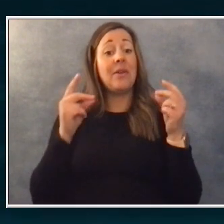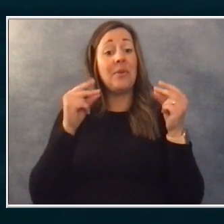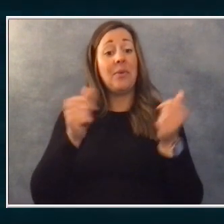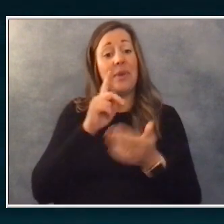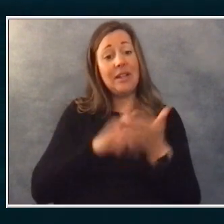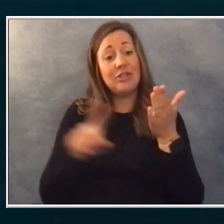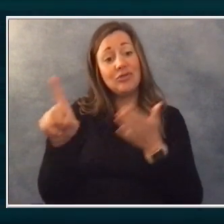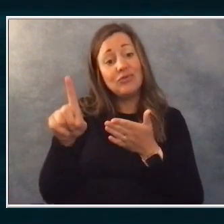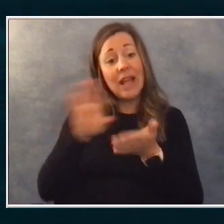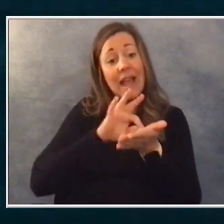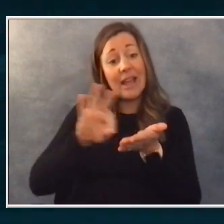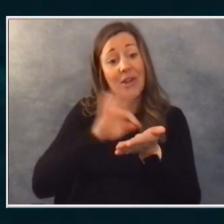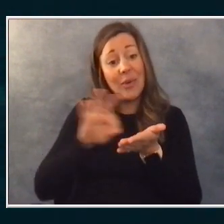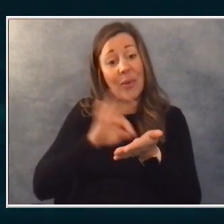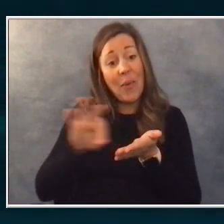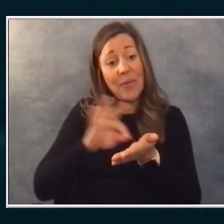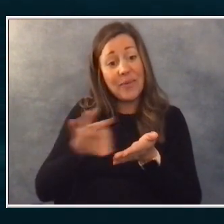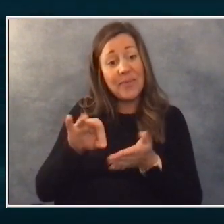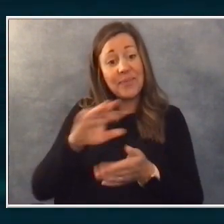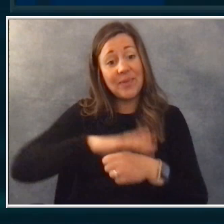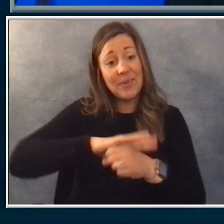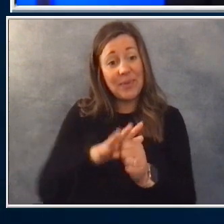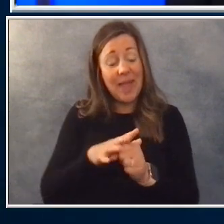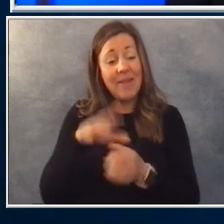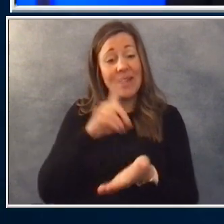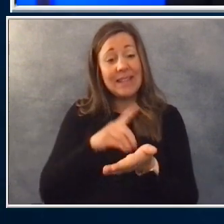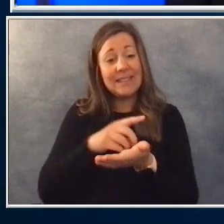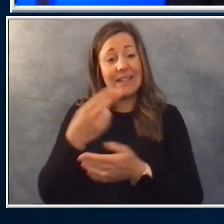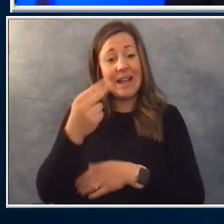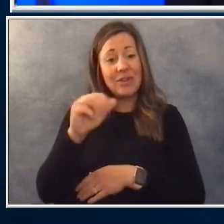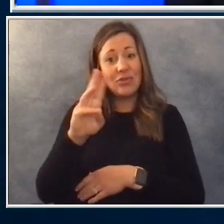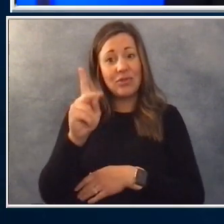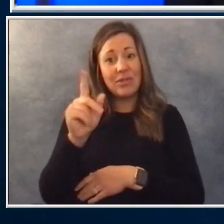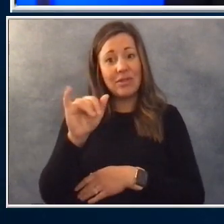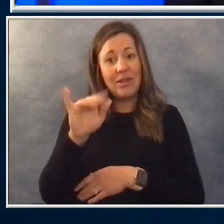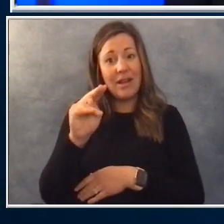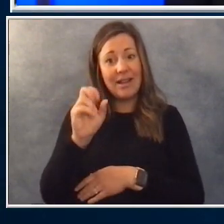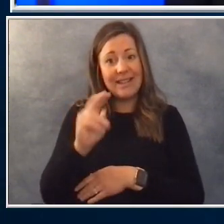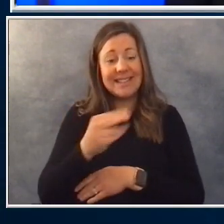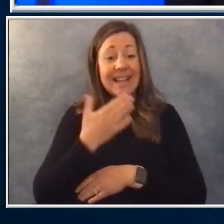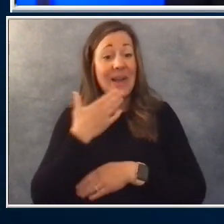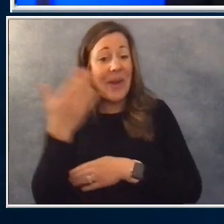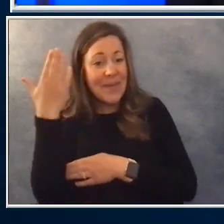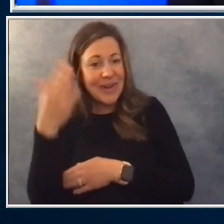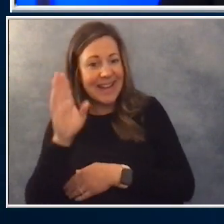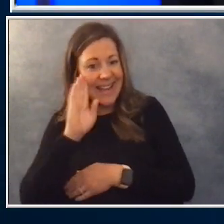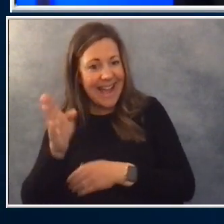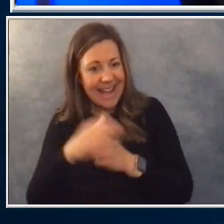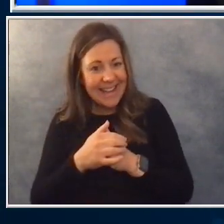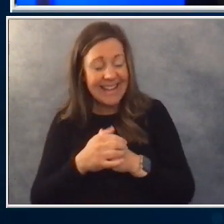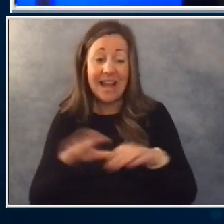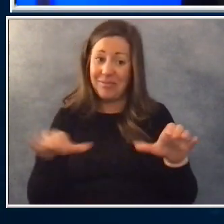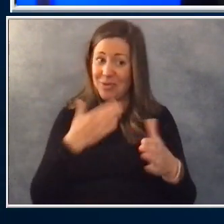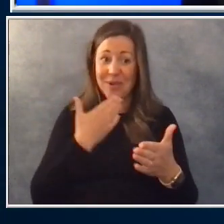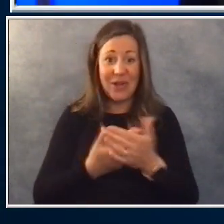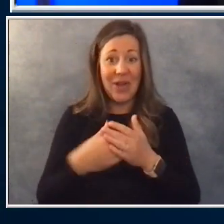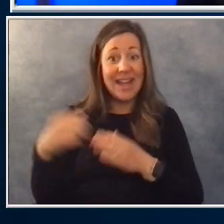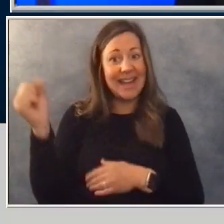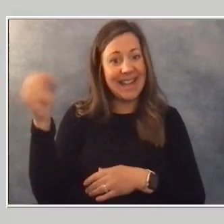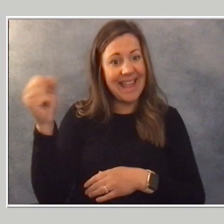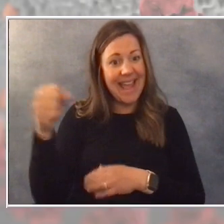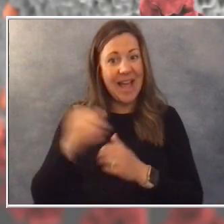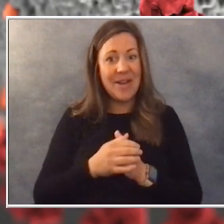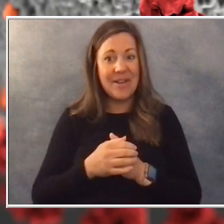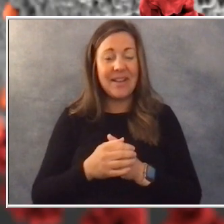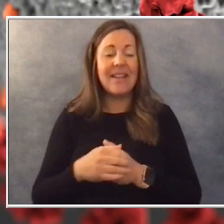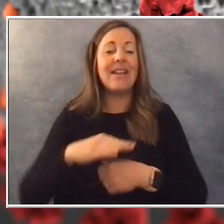Dr. Dana Hawkinson joining us on this Friday. Good morning. How are you? Hi, good morning. Hi. Doing good. Yeah,